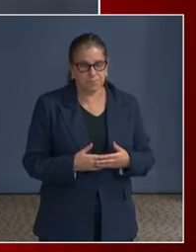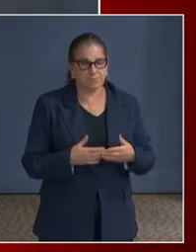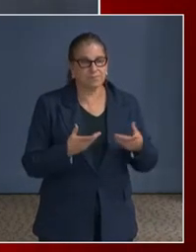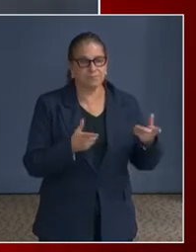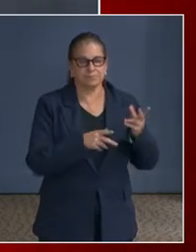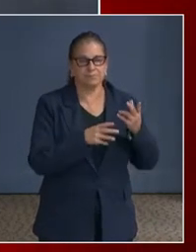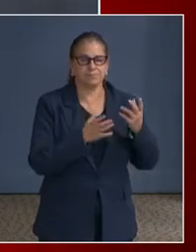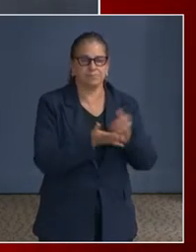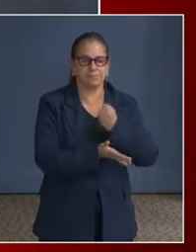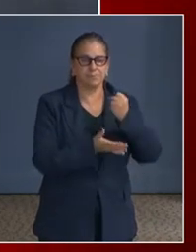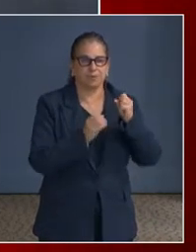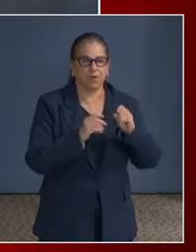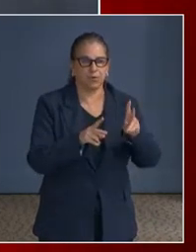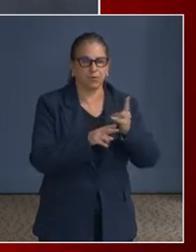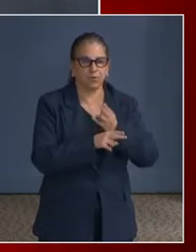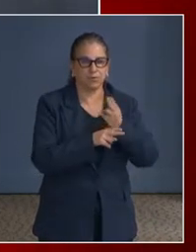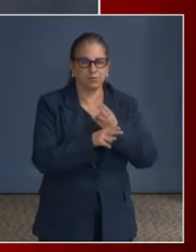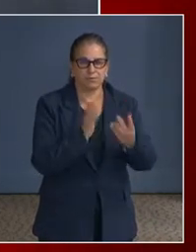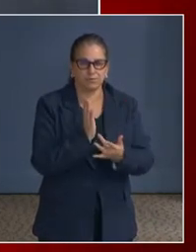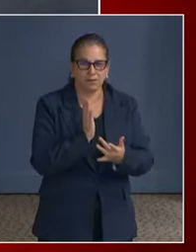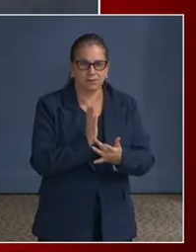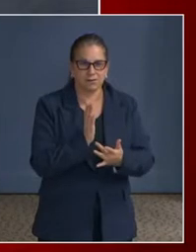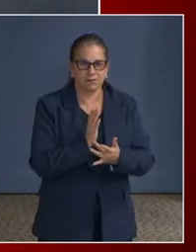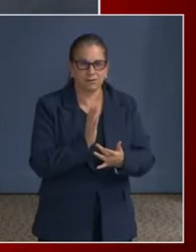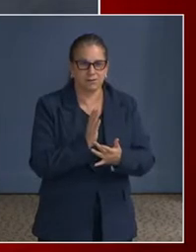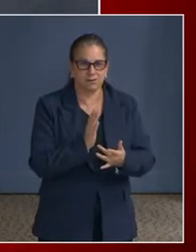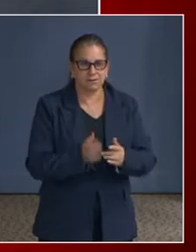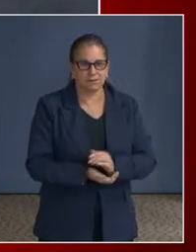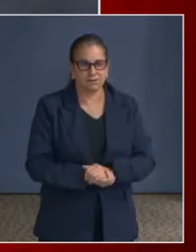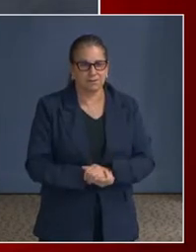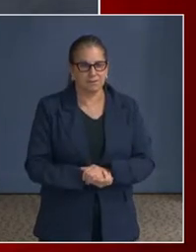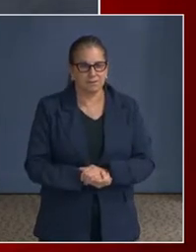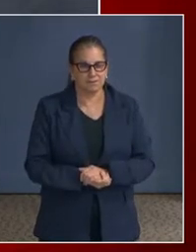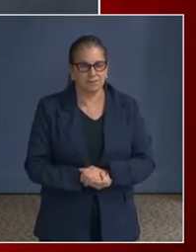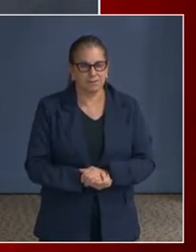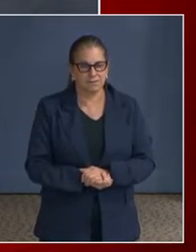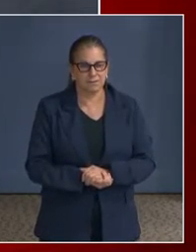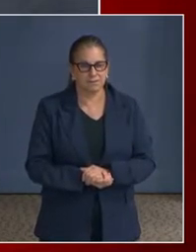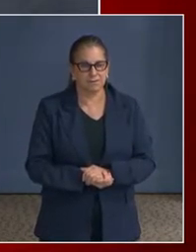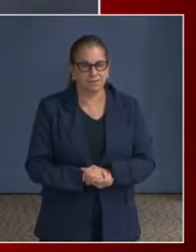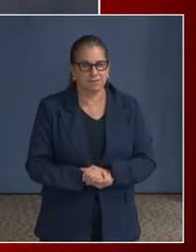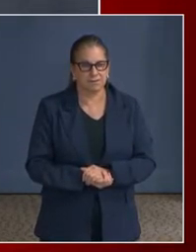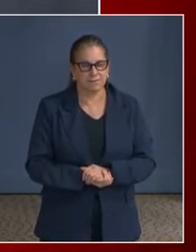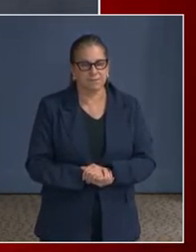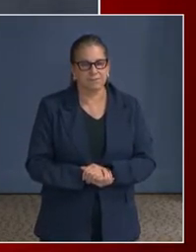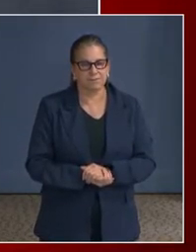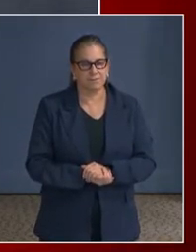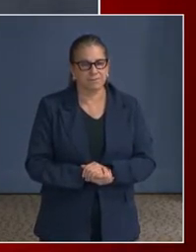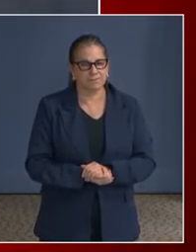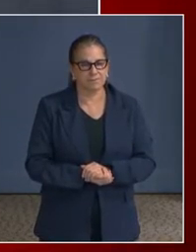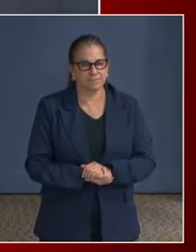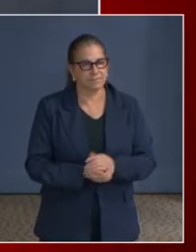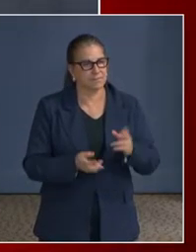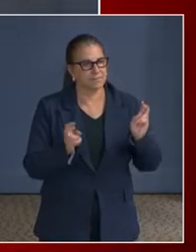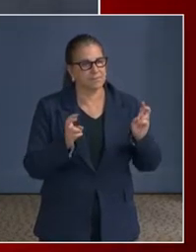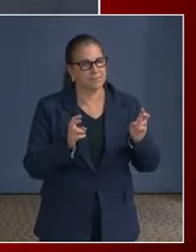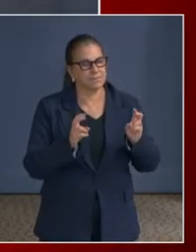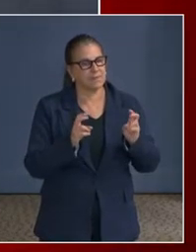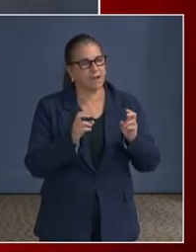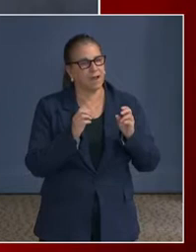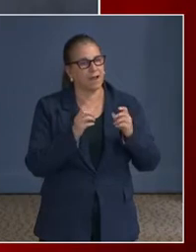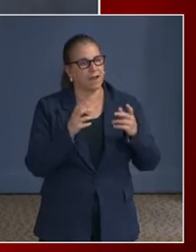called Gather, and what we'll do is we'll be able to actually broadcast a production quality